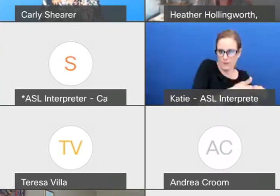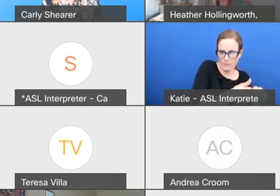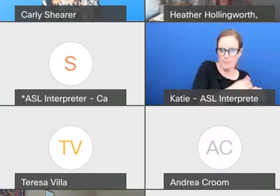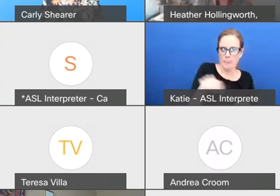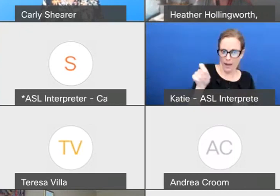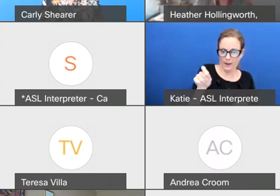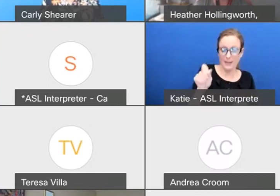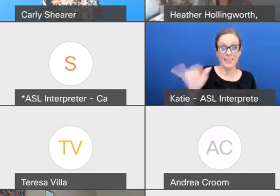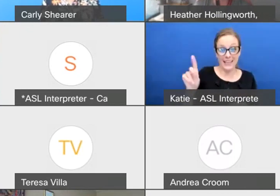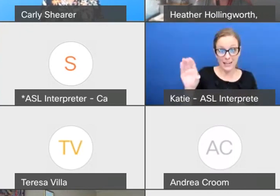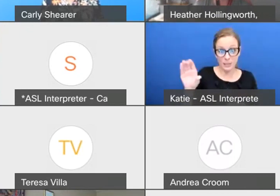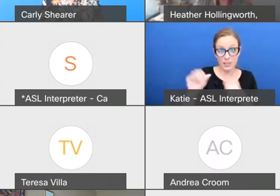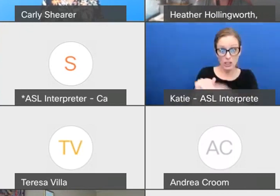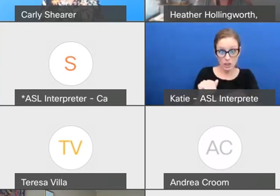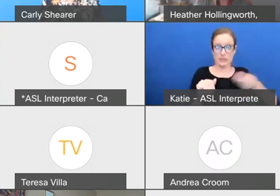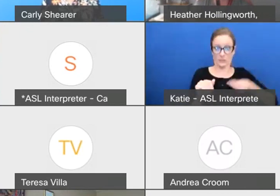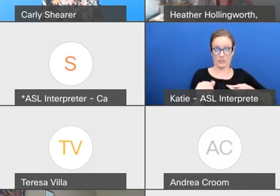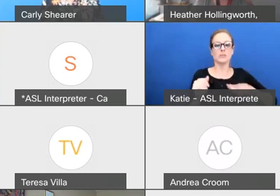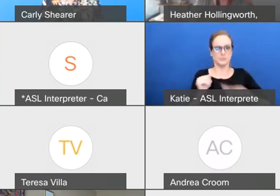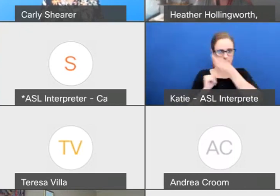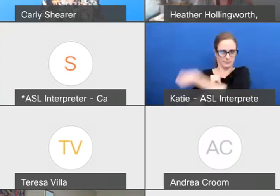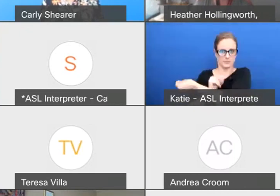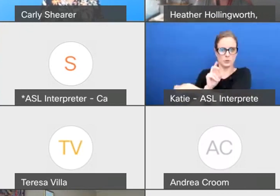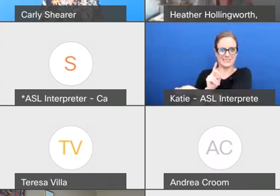the documentation that goes to DDS.